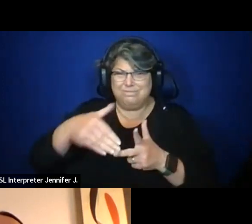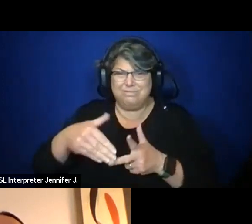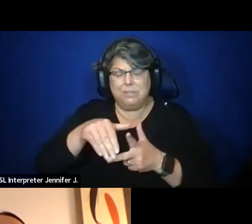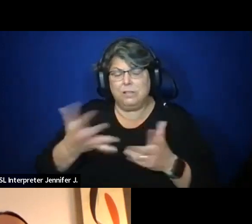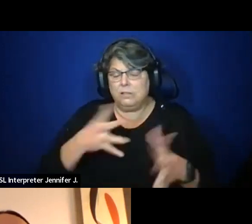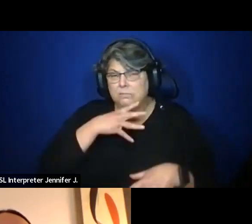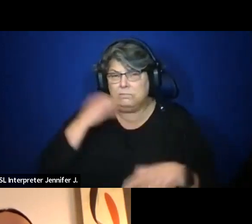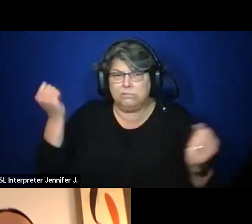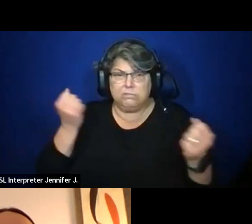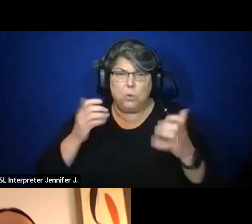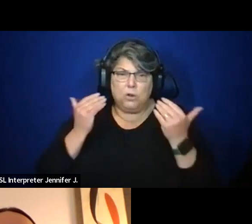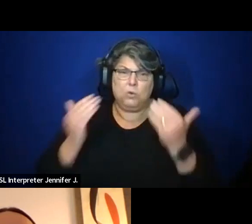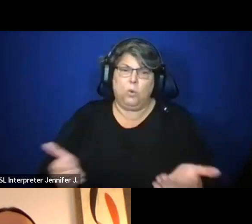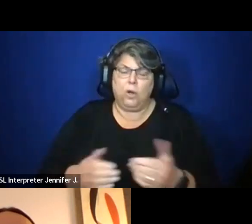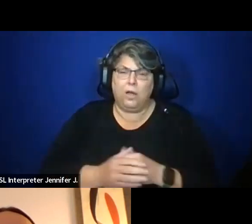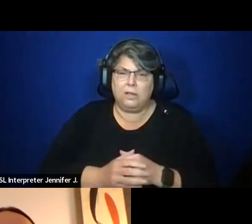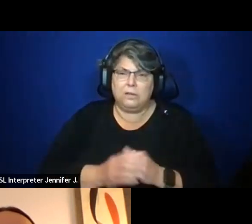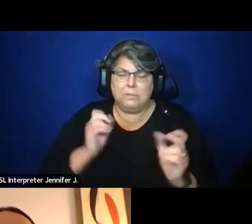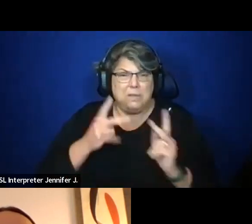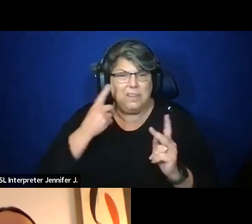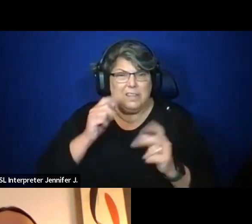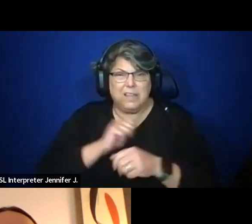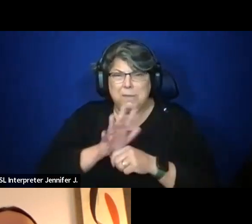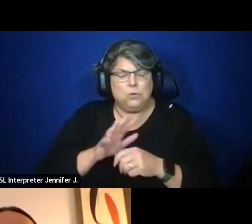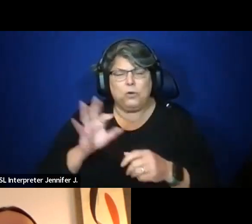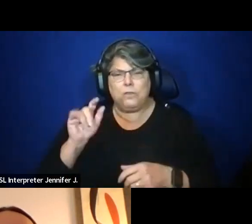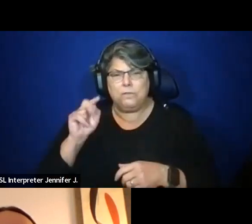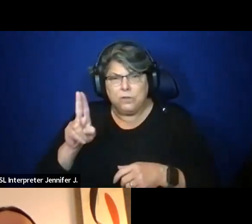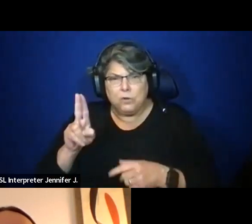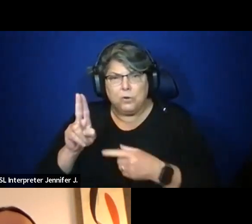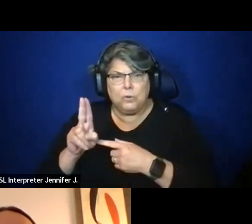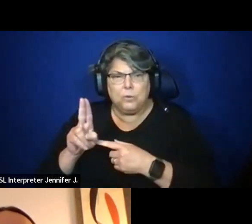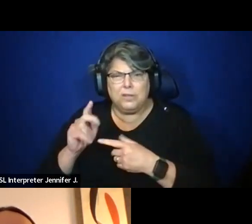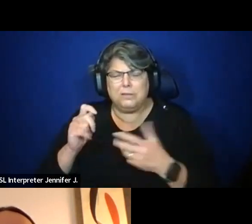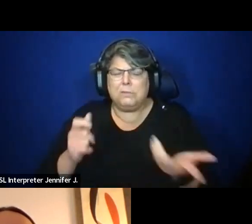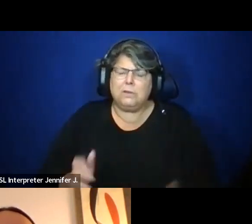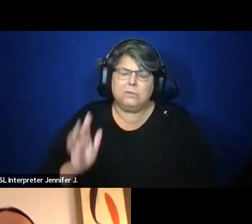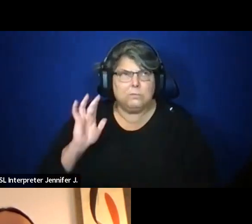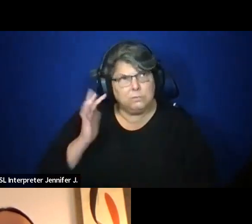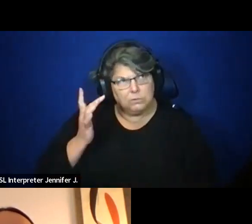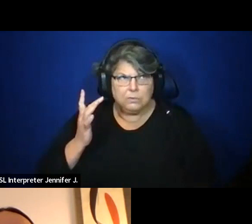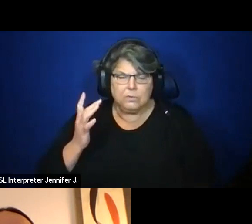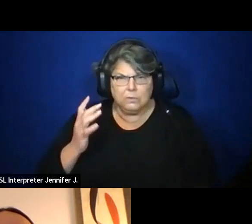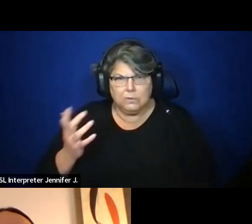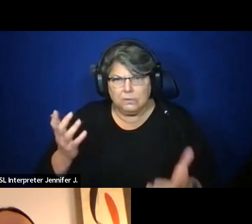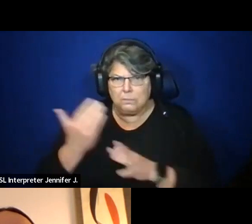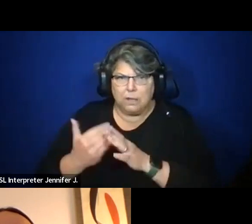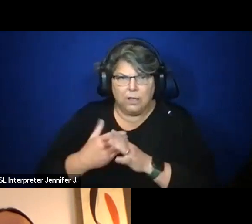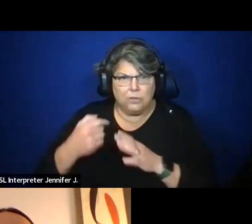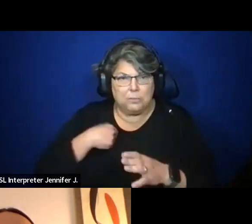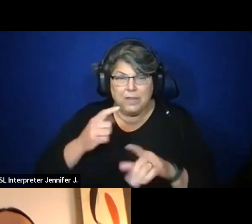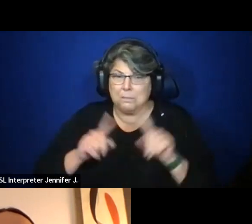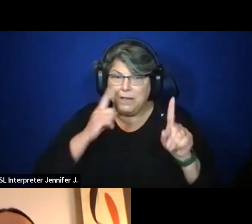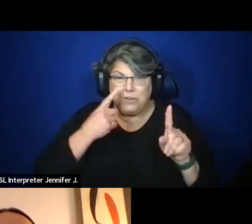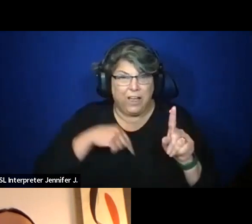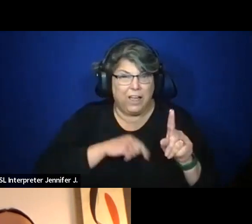life. For many people, they think like the pandemic or the flu season is a bit of an inconvenience. And for those of us that work in hospitals